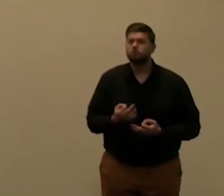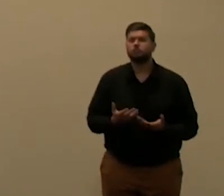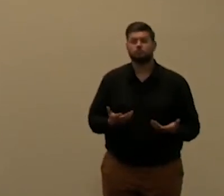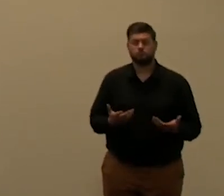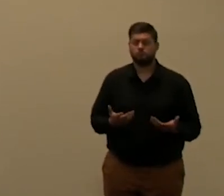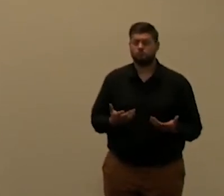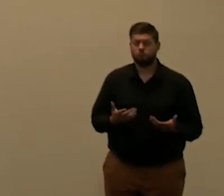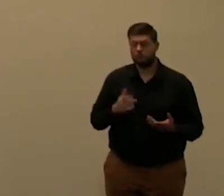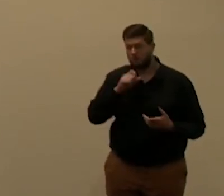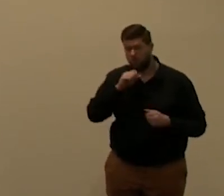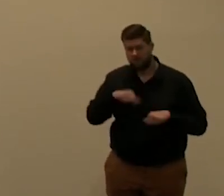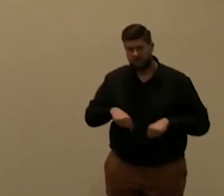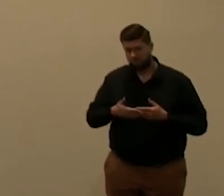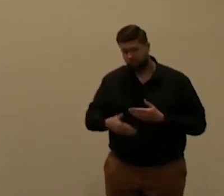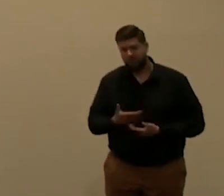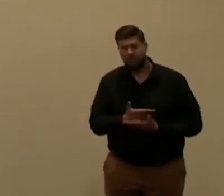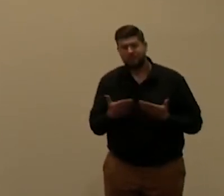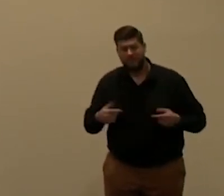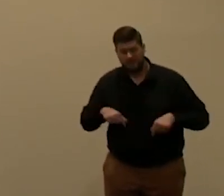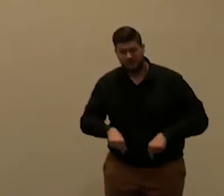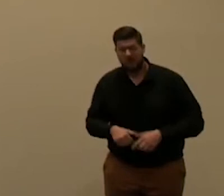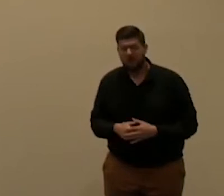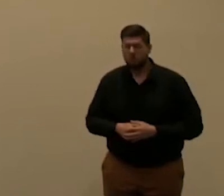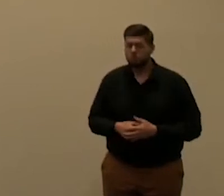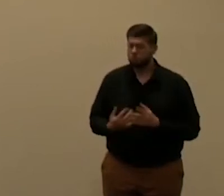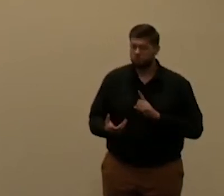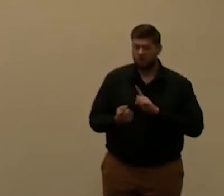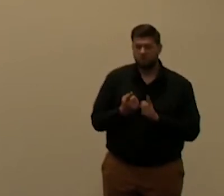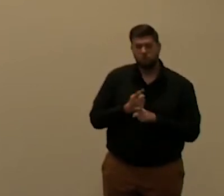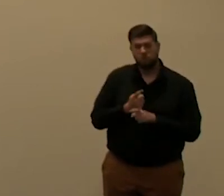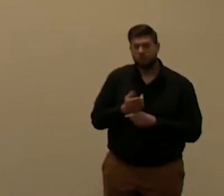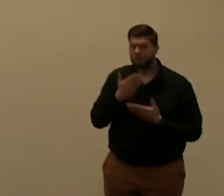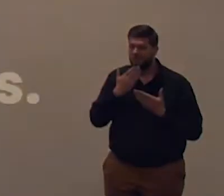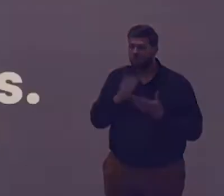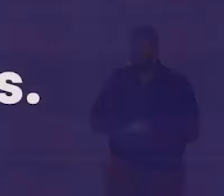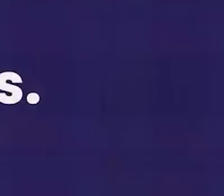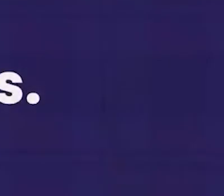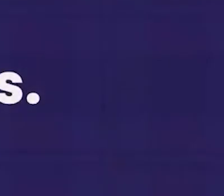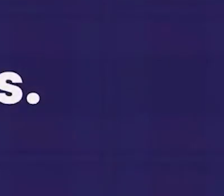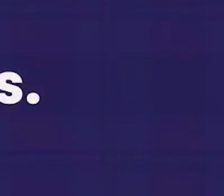any questions, then feel free to come talk to me. Thank you.